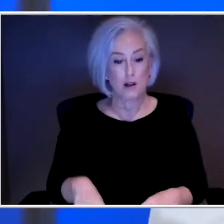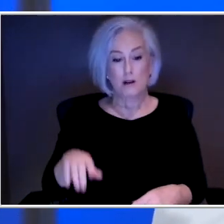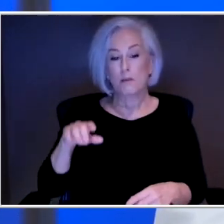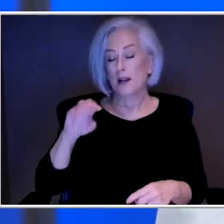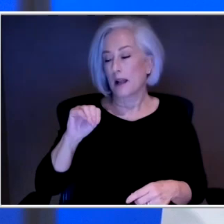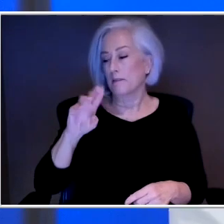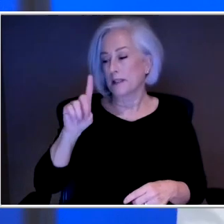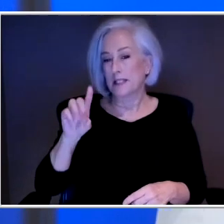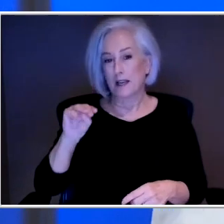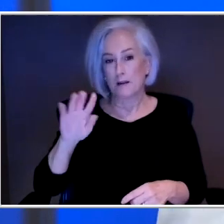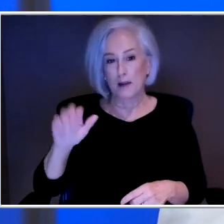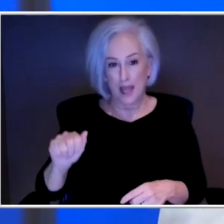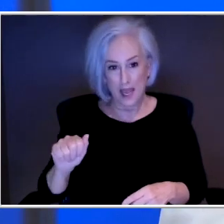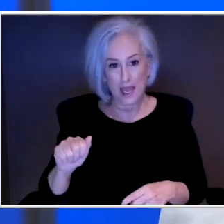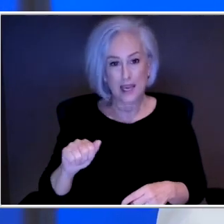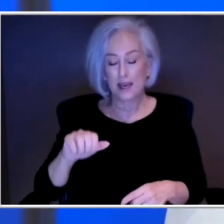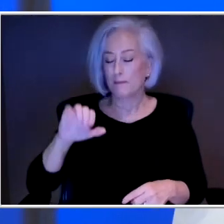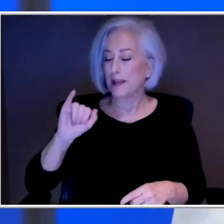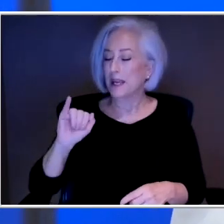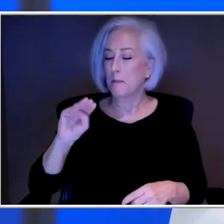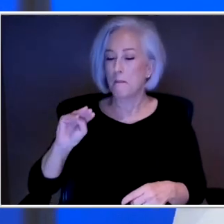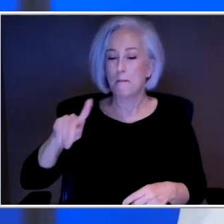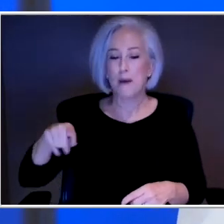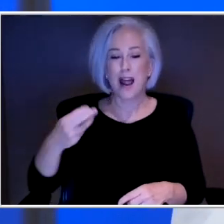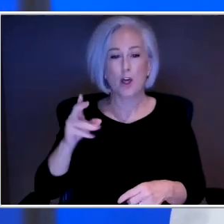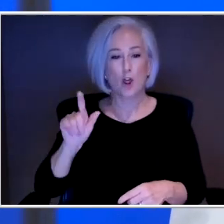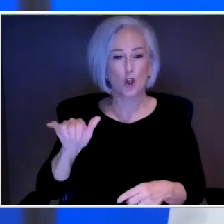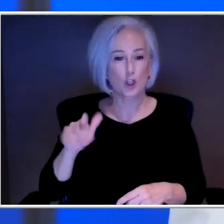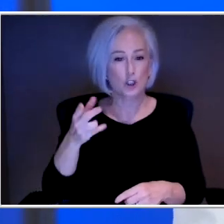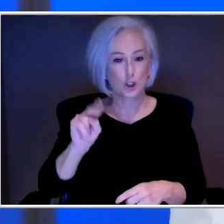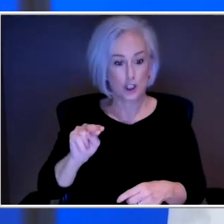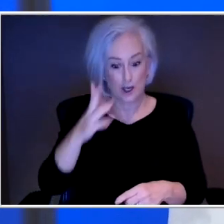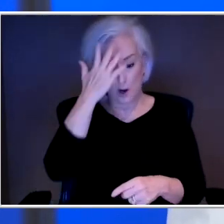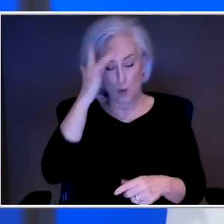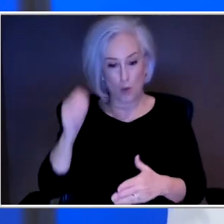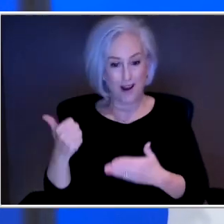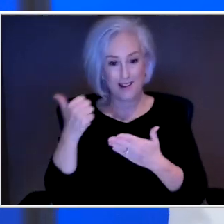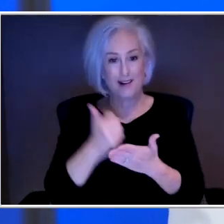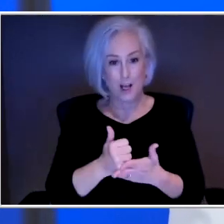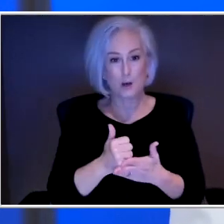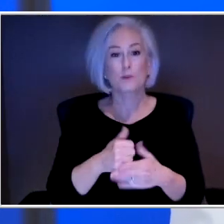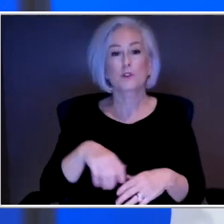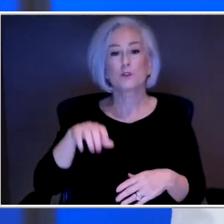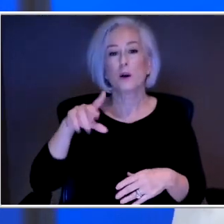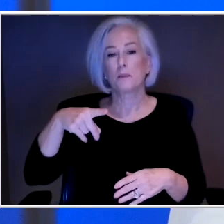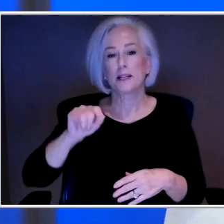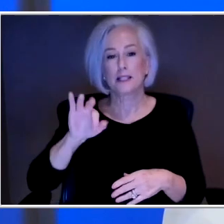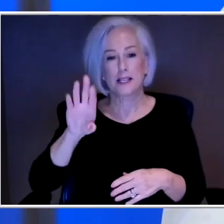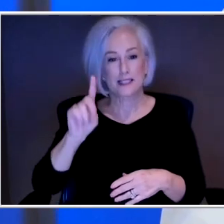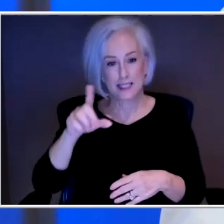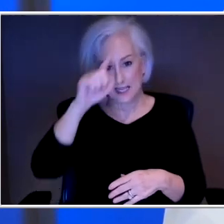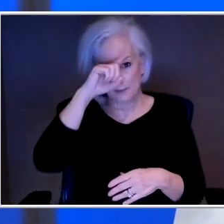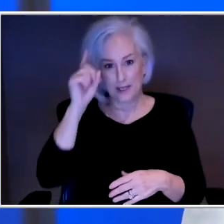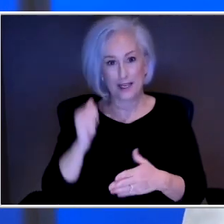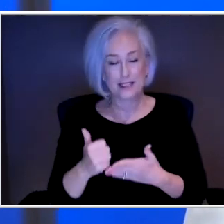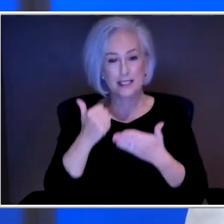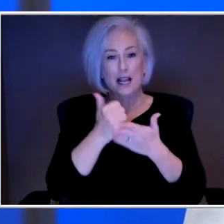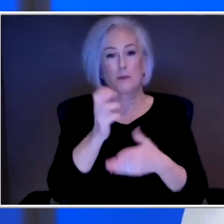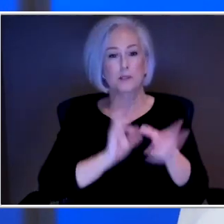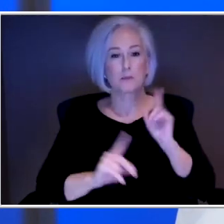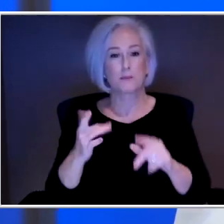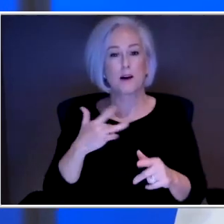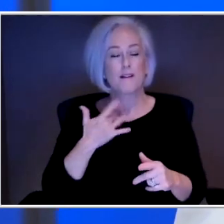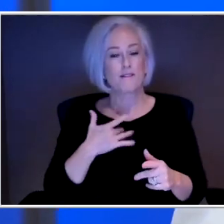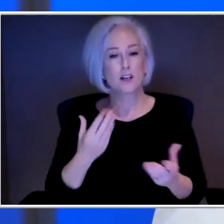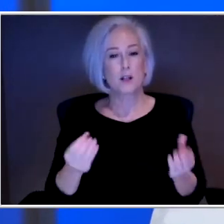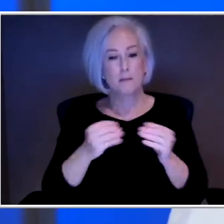an empathogen. And so why it's so helpful for PTSD, or why it's being studied, is it basically causes people to feel more positively towards themselves